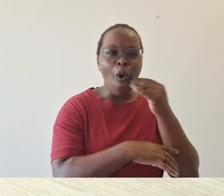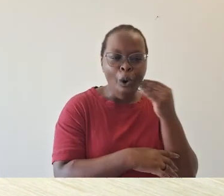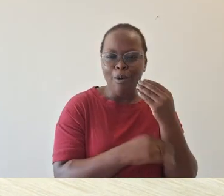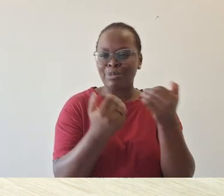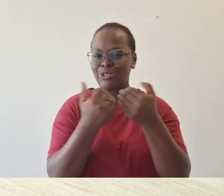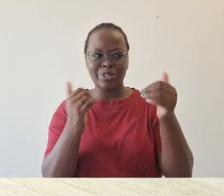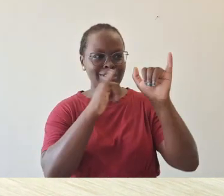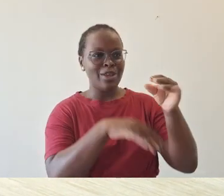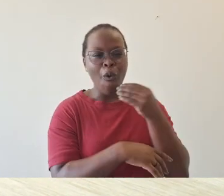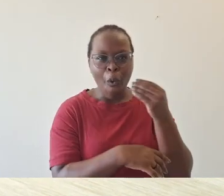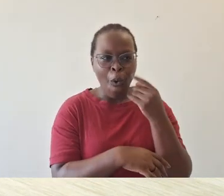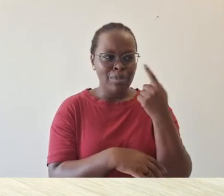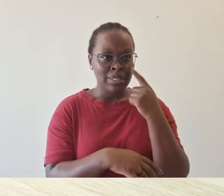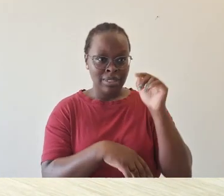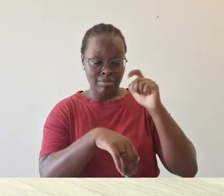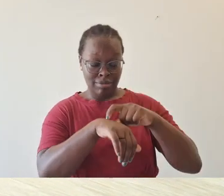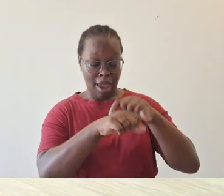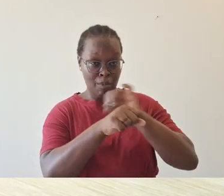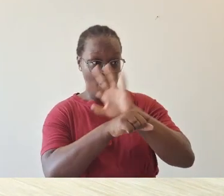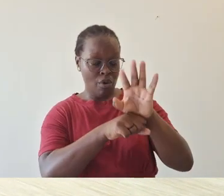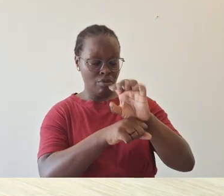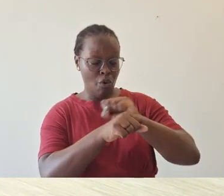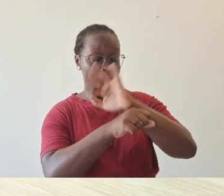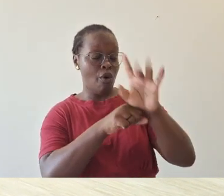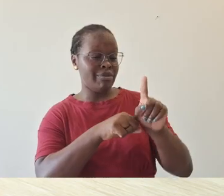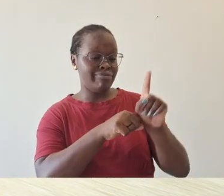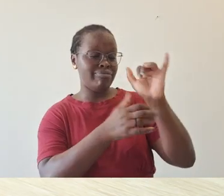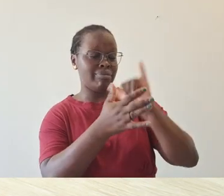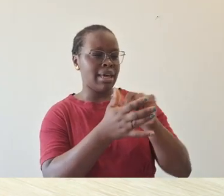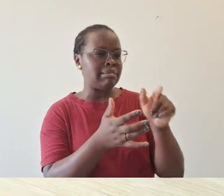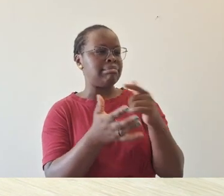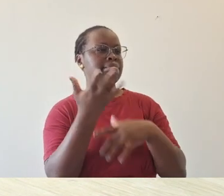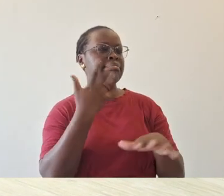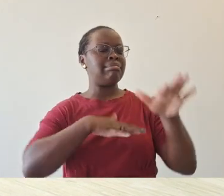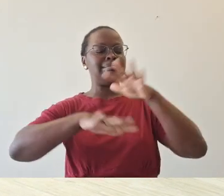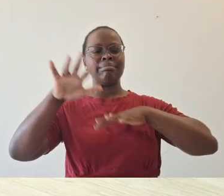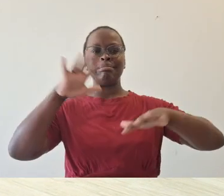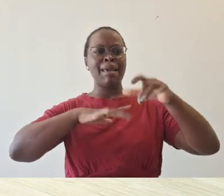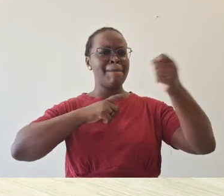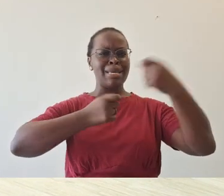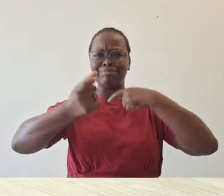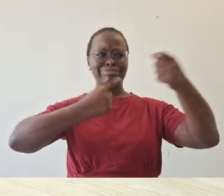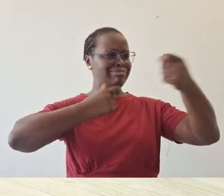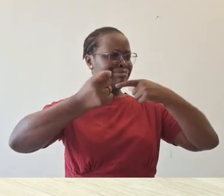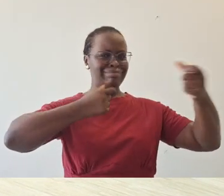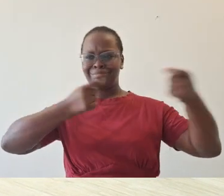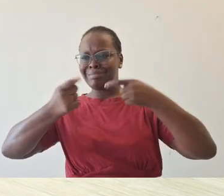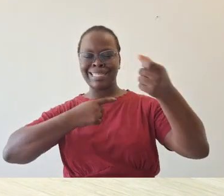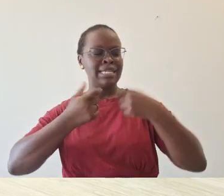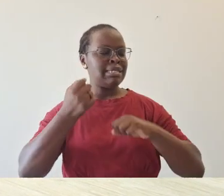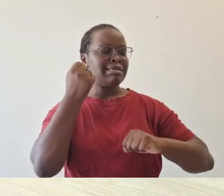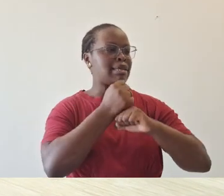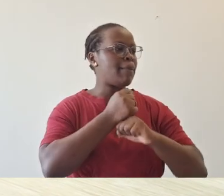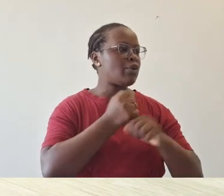worried about their ability to provide. So we used some of those mechanisms. Nancy said, though, that the reality is, especially when you're working or trying